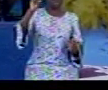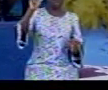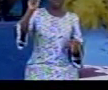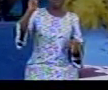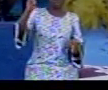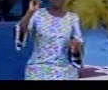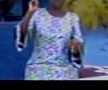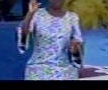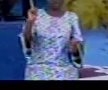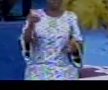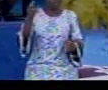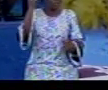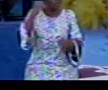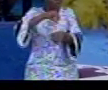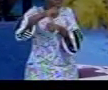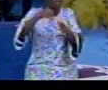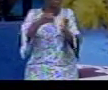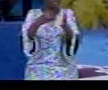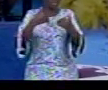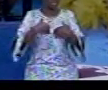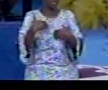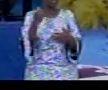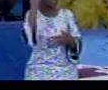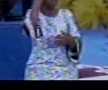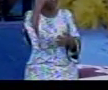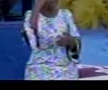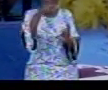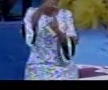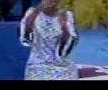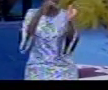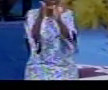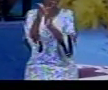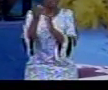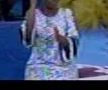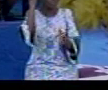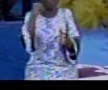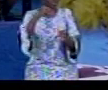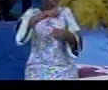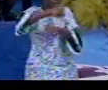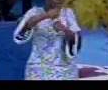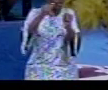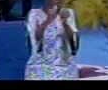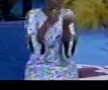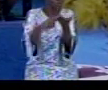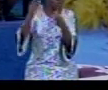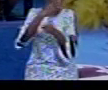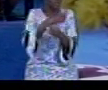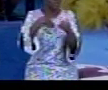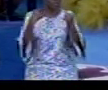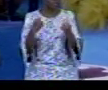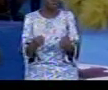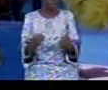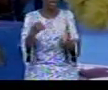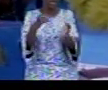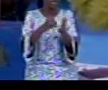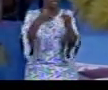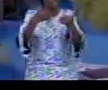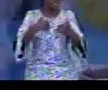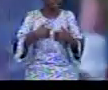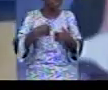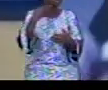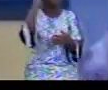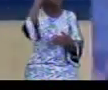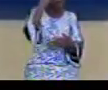purpose. When Jesus was anointed with the Holy Ghost and with power, he had